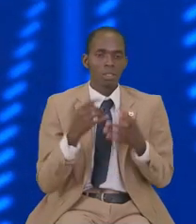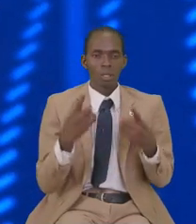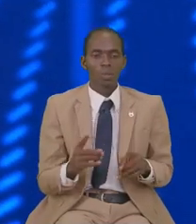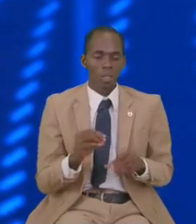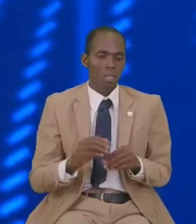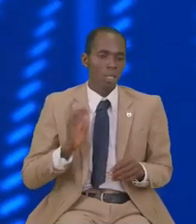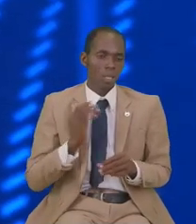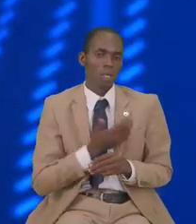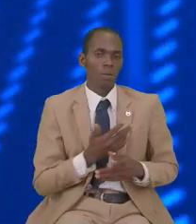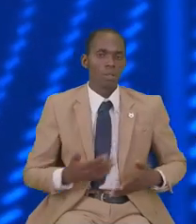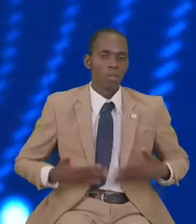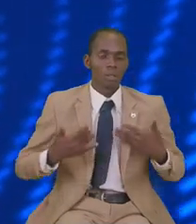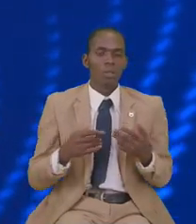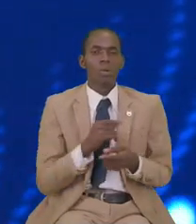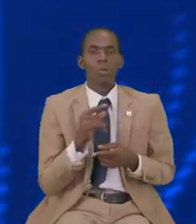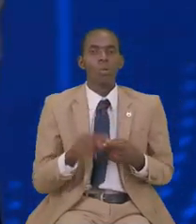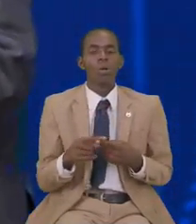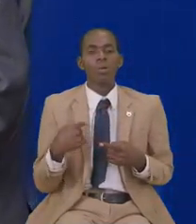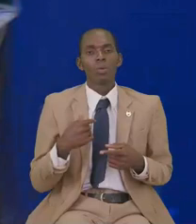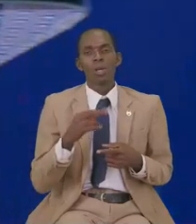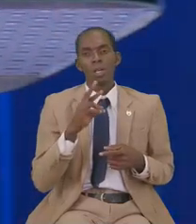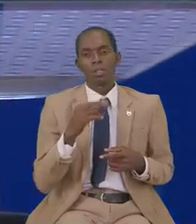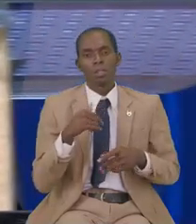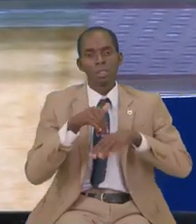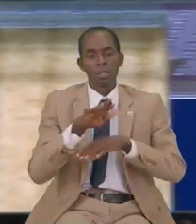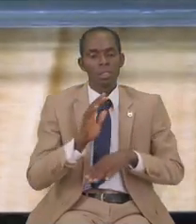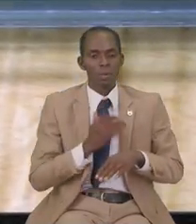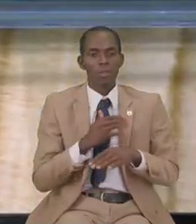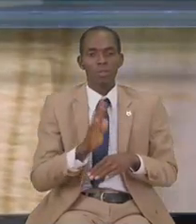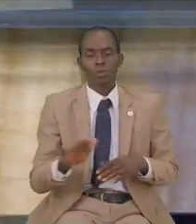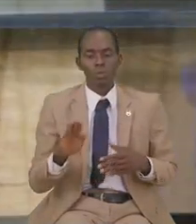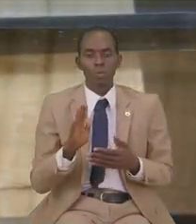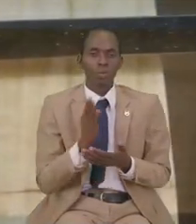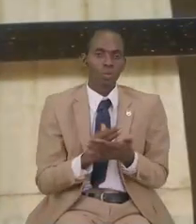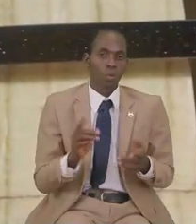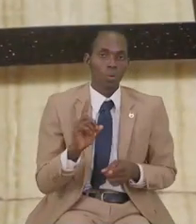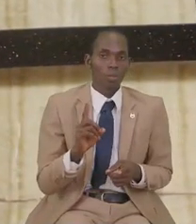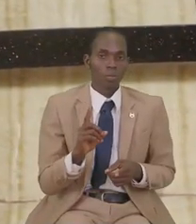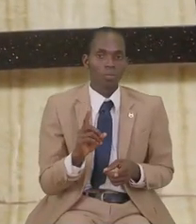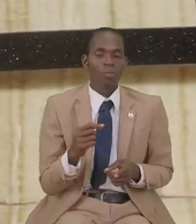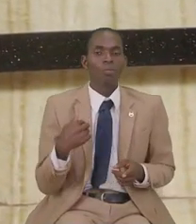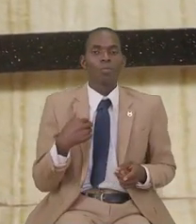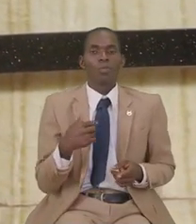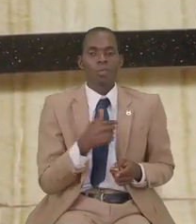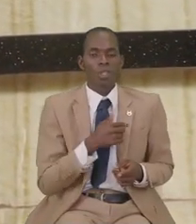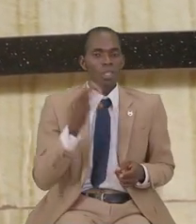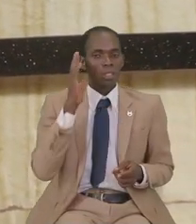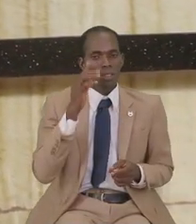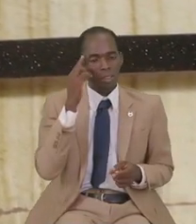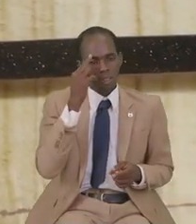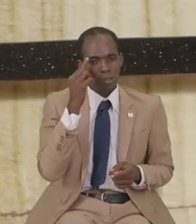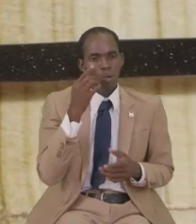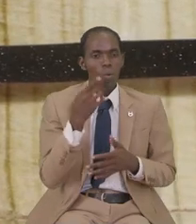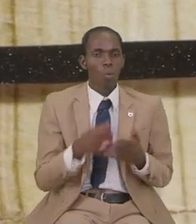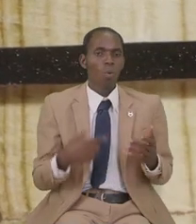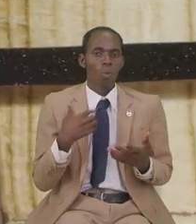lives? When we're saying that children somewhere, we should think what we want our